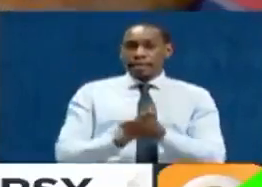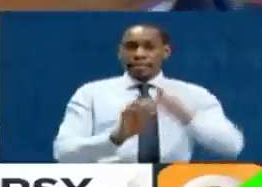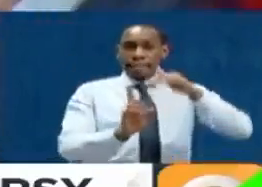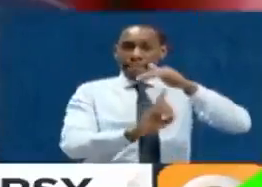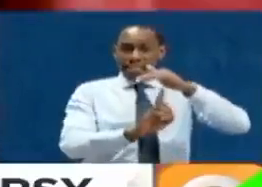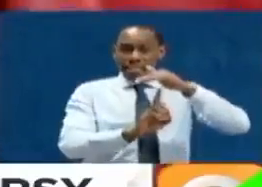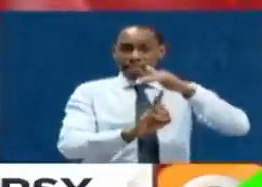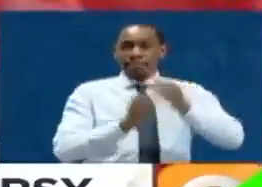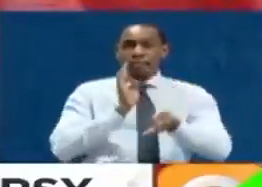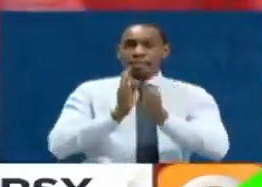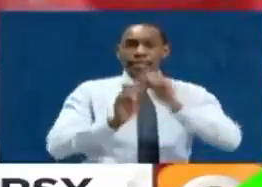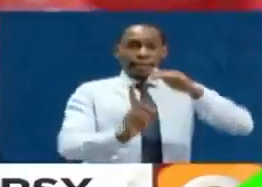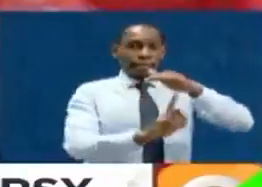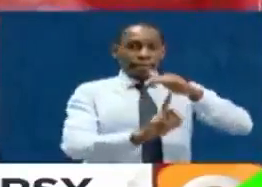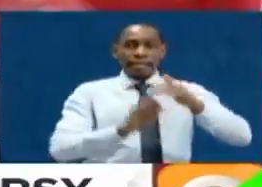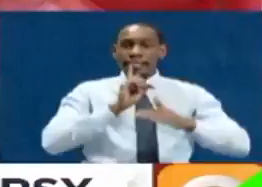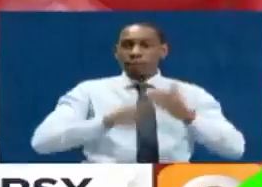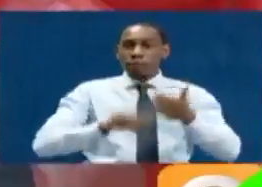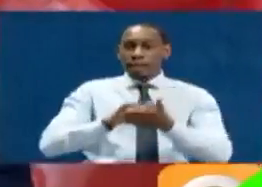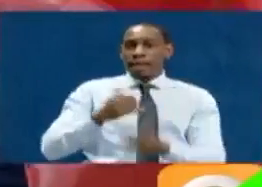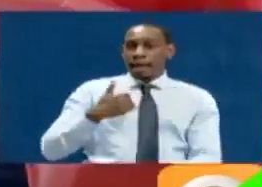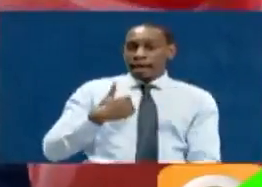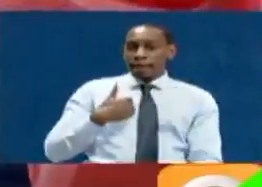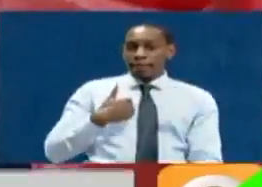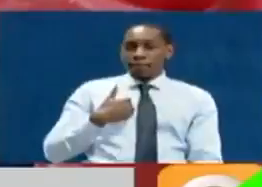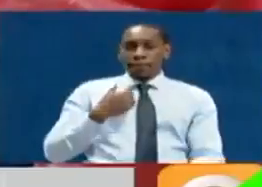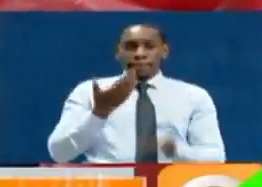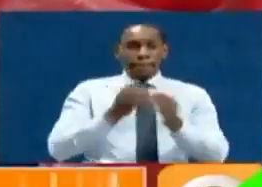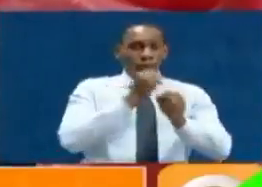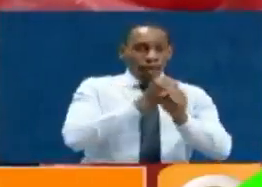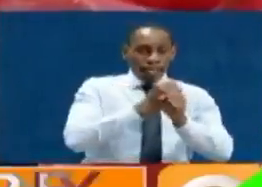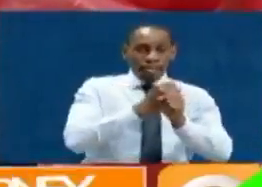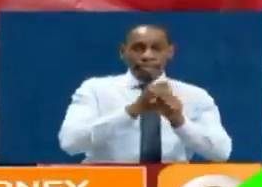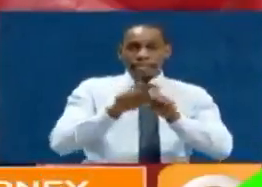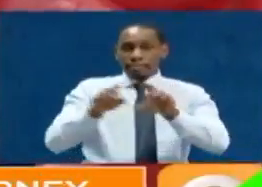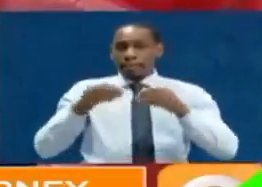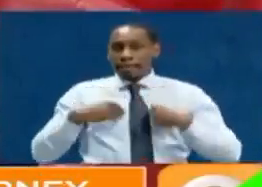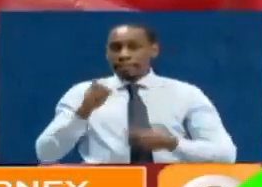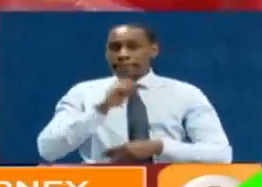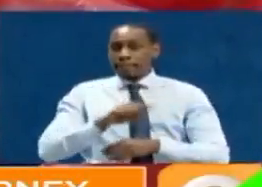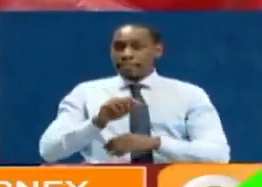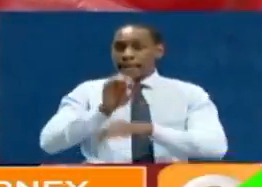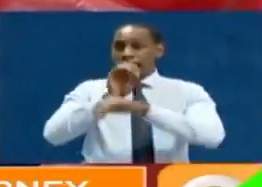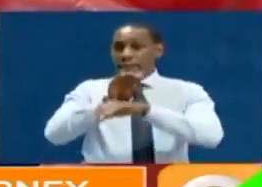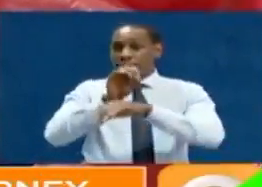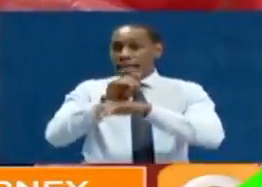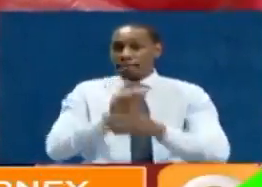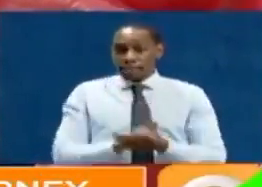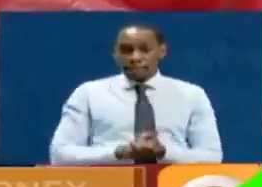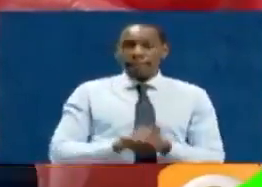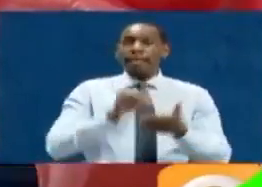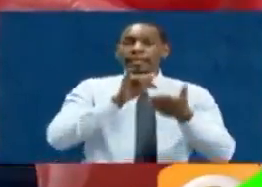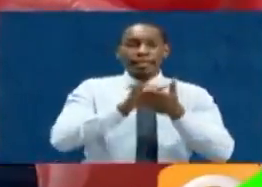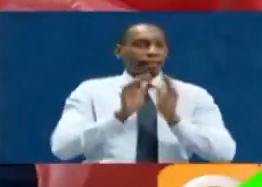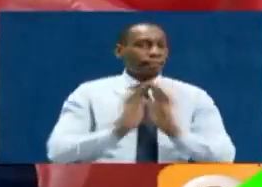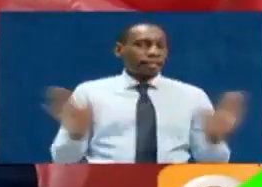ministries. If the ministry says we have done or are doing or we have taken your advice,